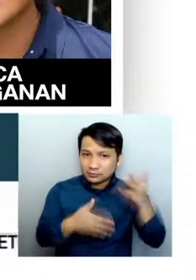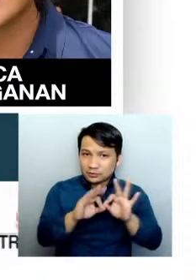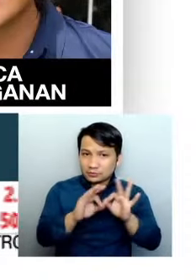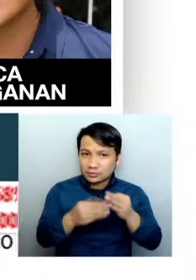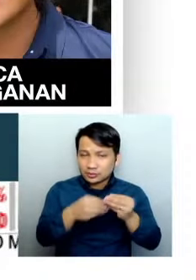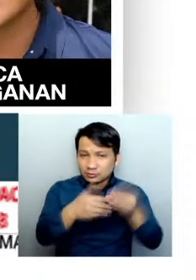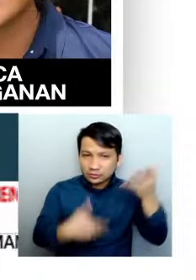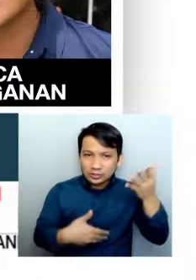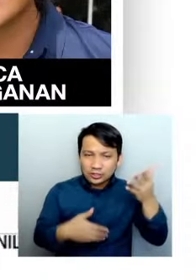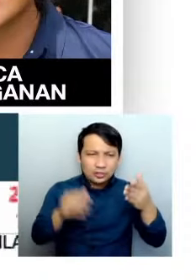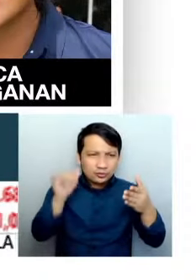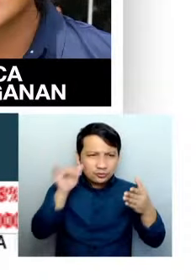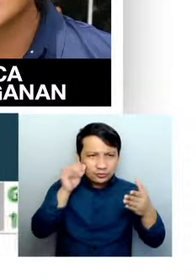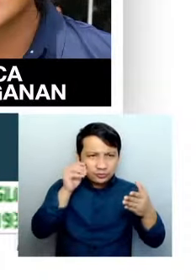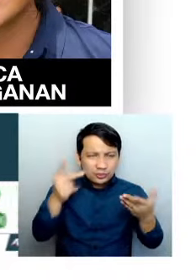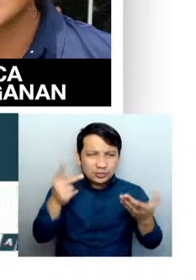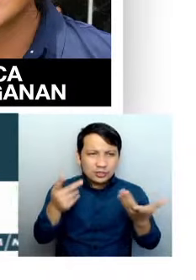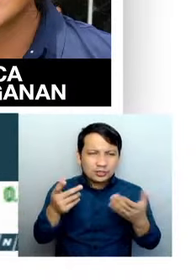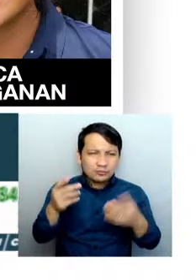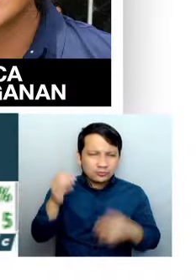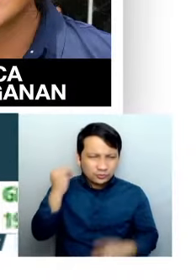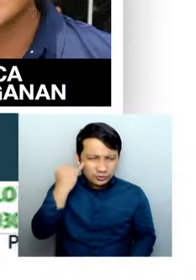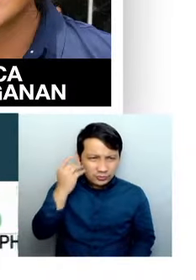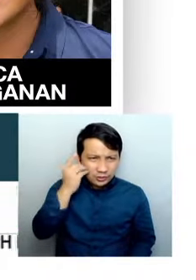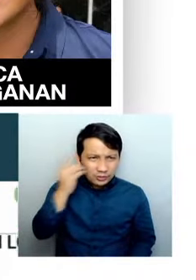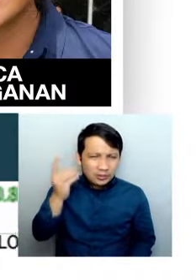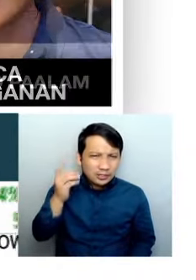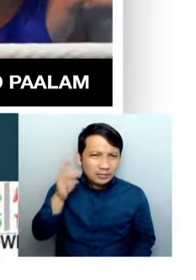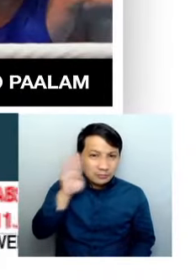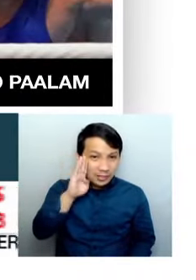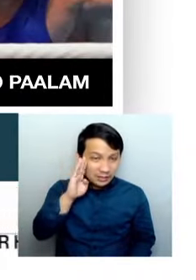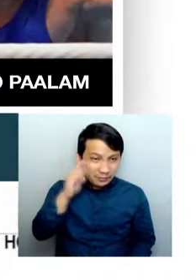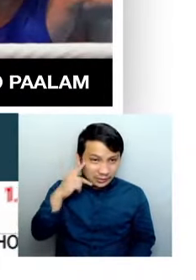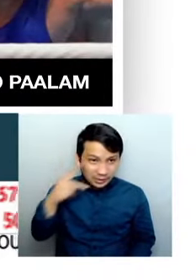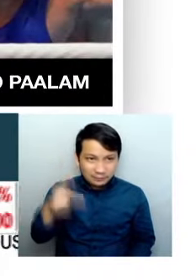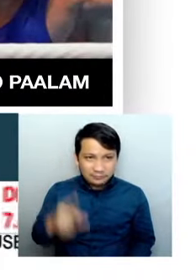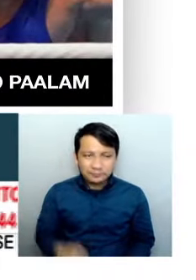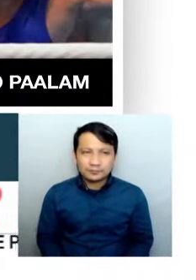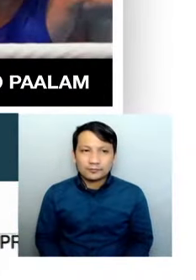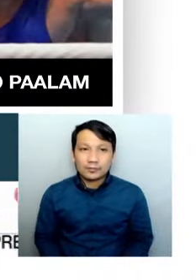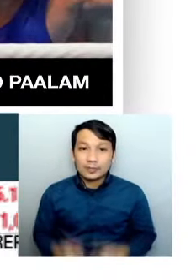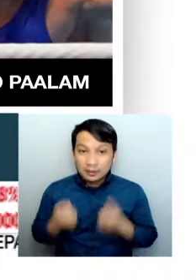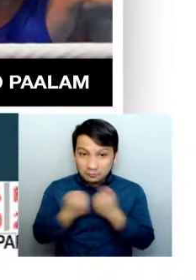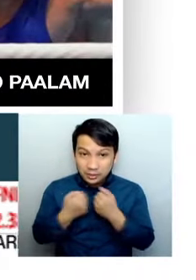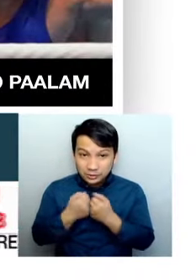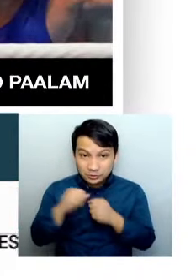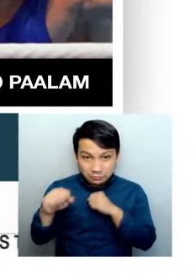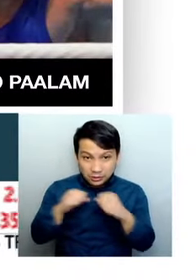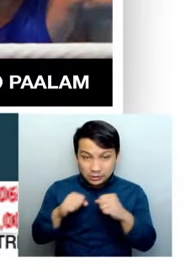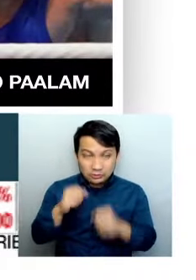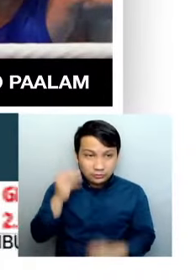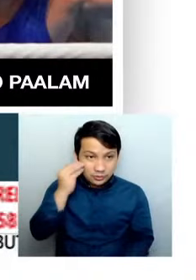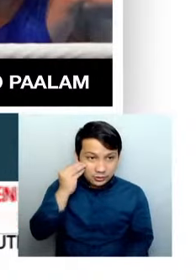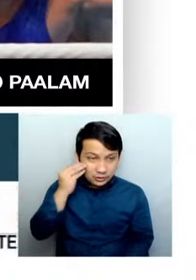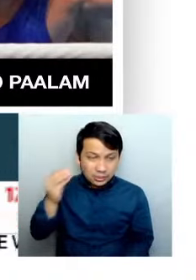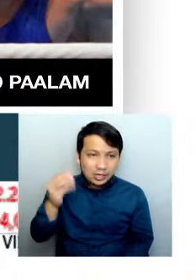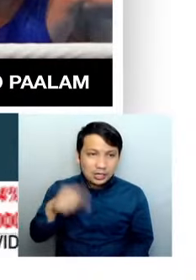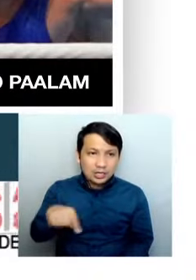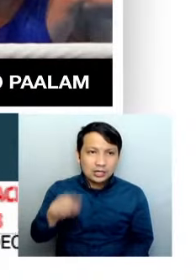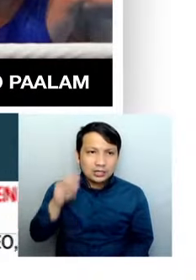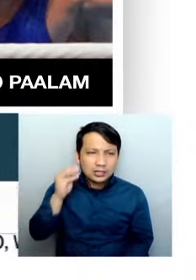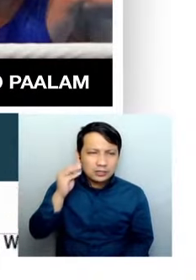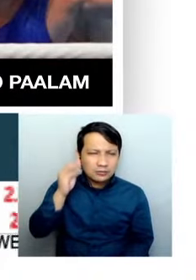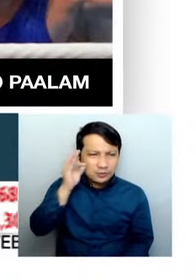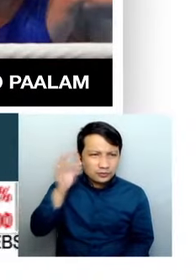Saso, Juvic Pagunsan, and Bianca Pagdanganan. Boxers Sumir Marshall, Irish Magno, Nesty Petesho, and